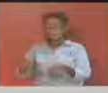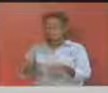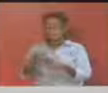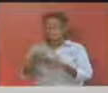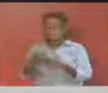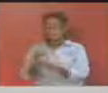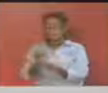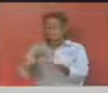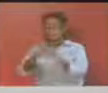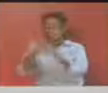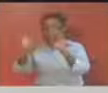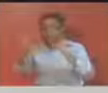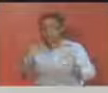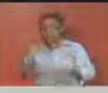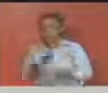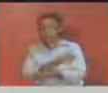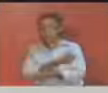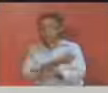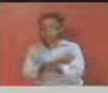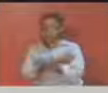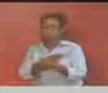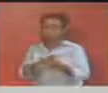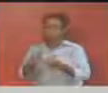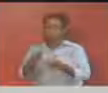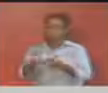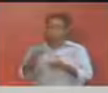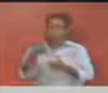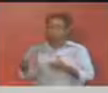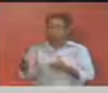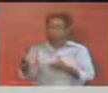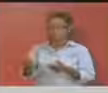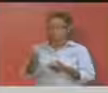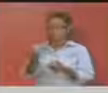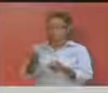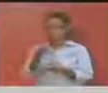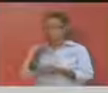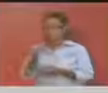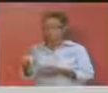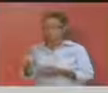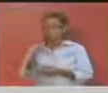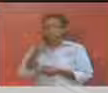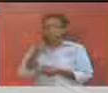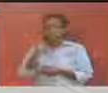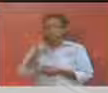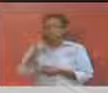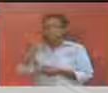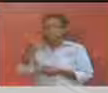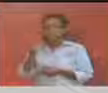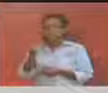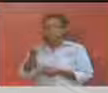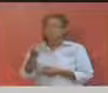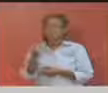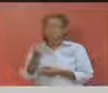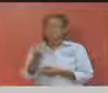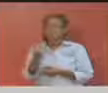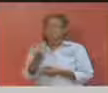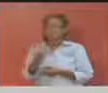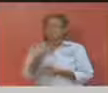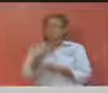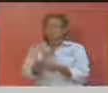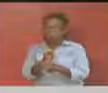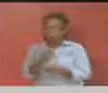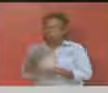I want to assure the public that you will always get true information from the Ministry of